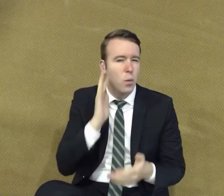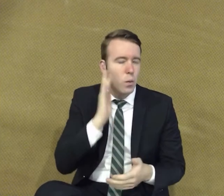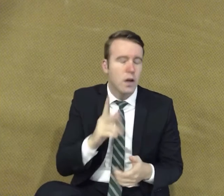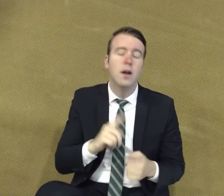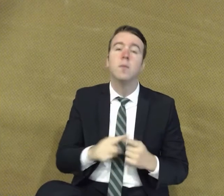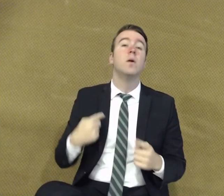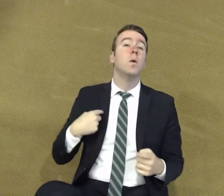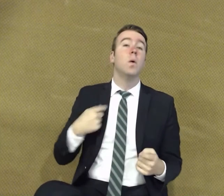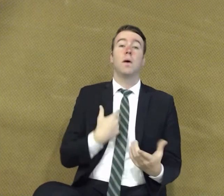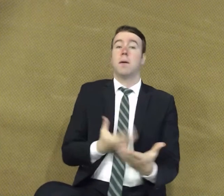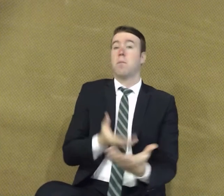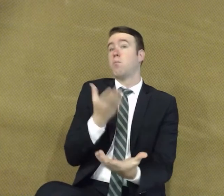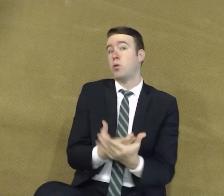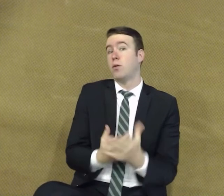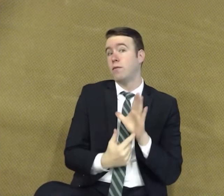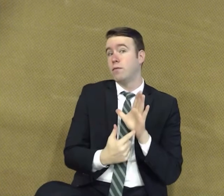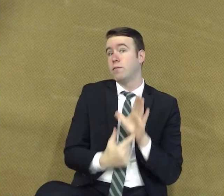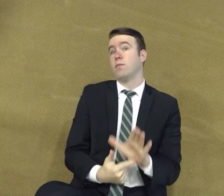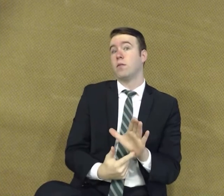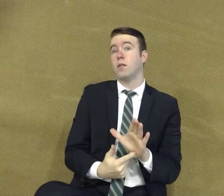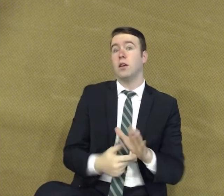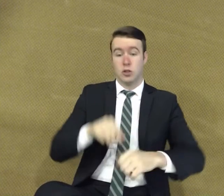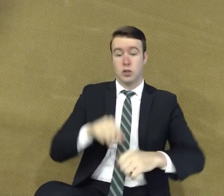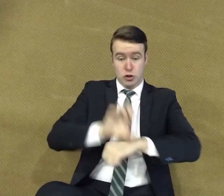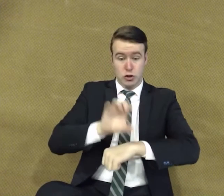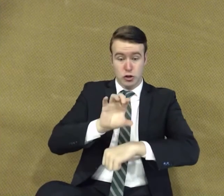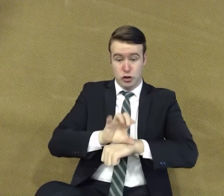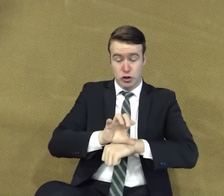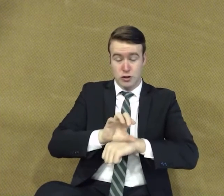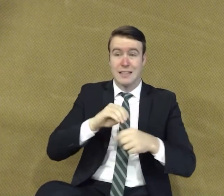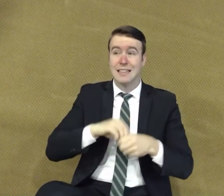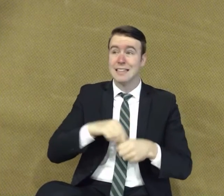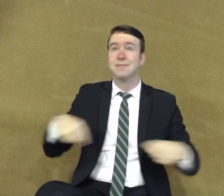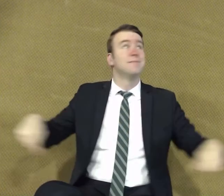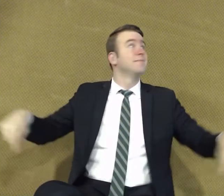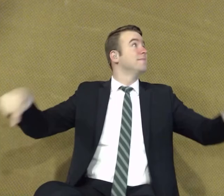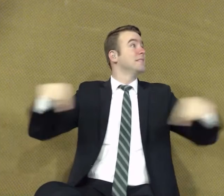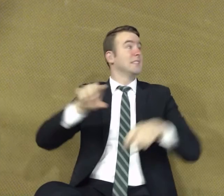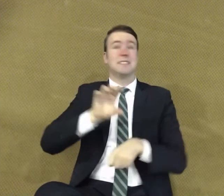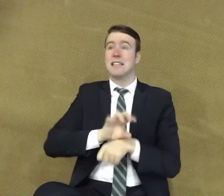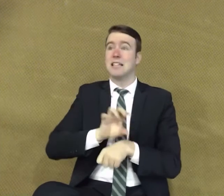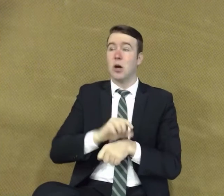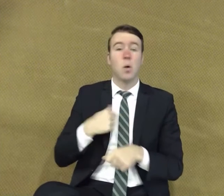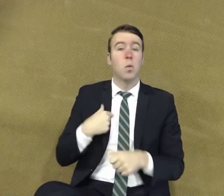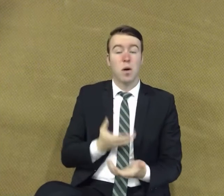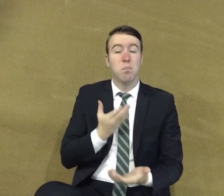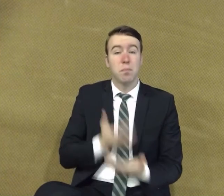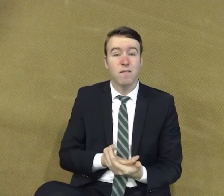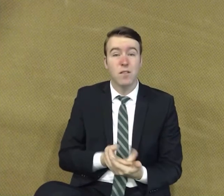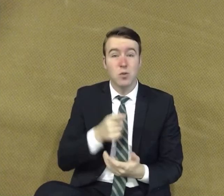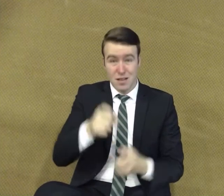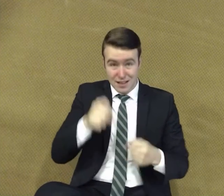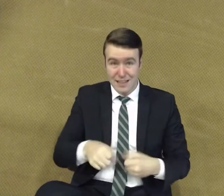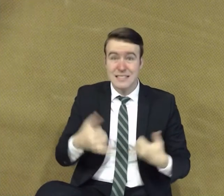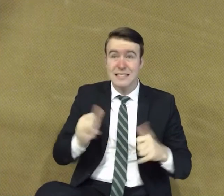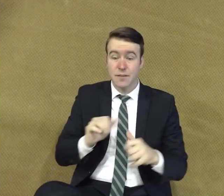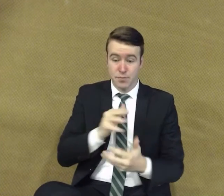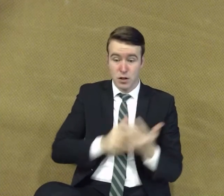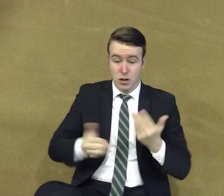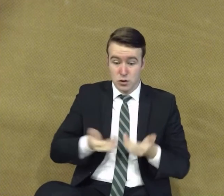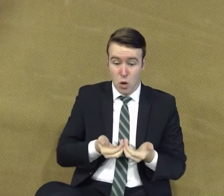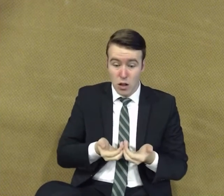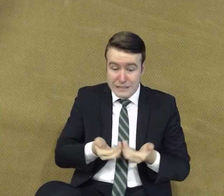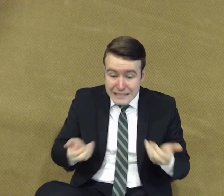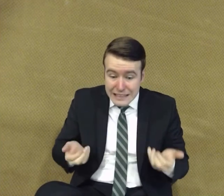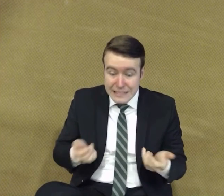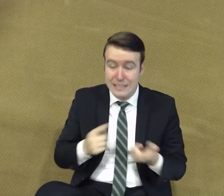we prove that you can have church in a sanctuary such as this and still maintain social